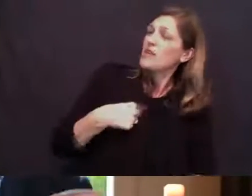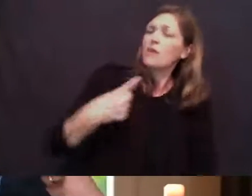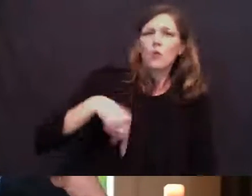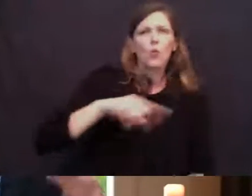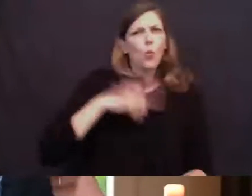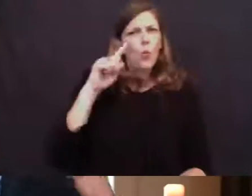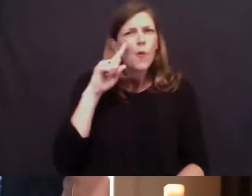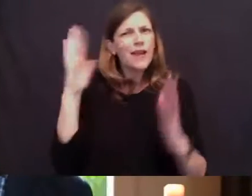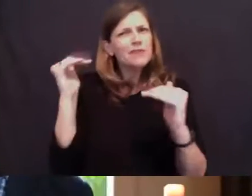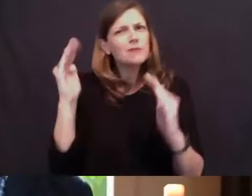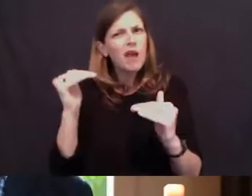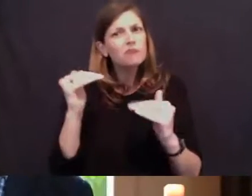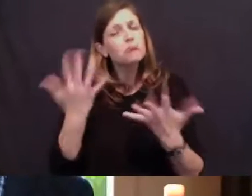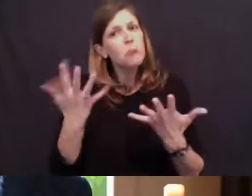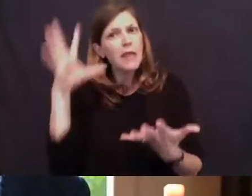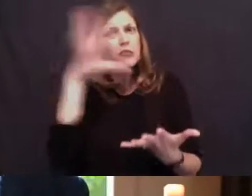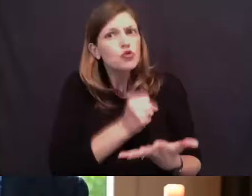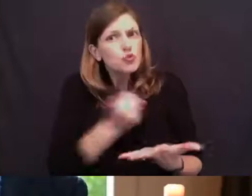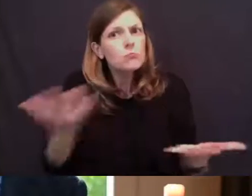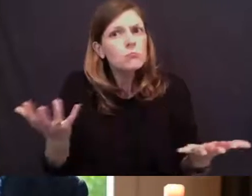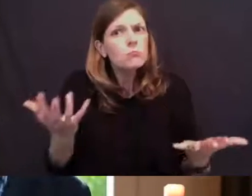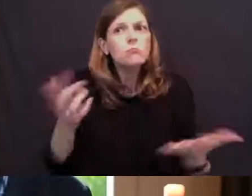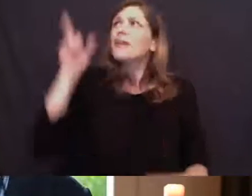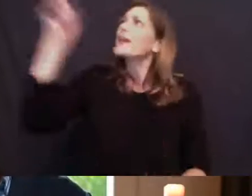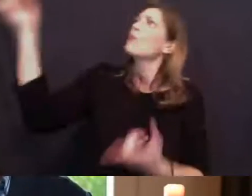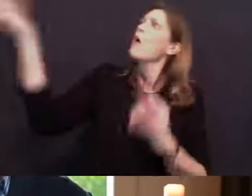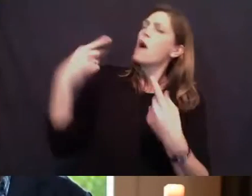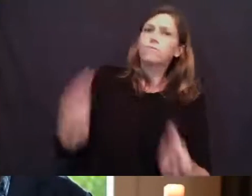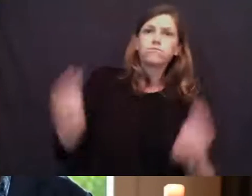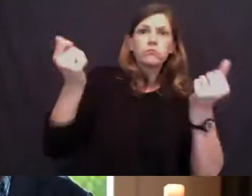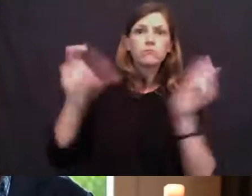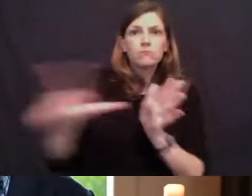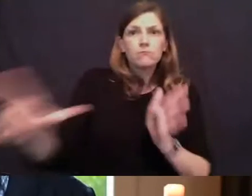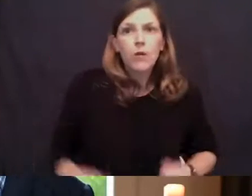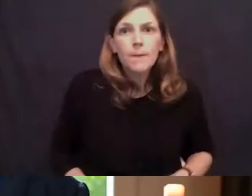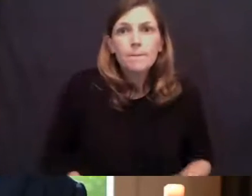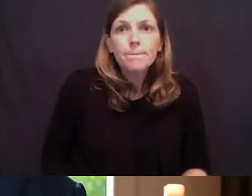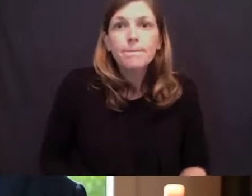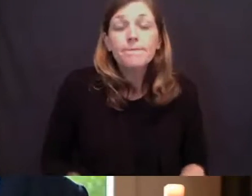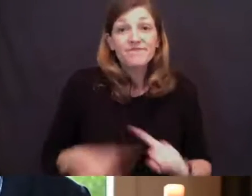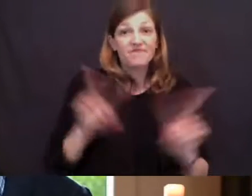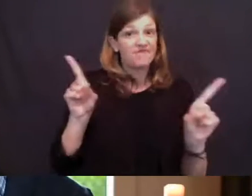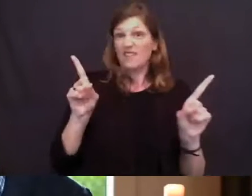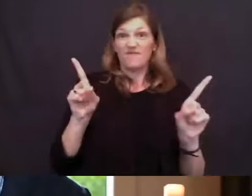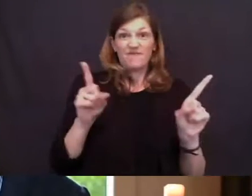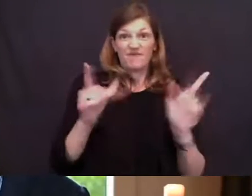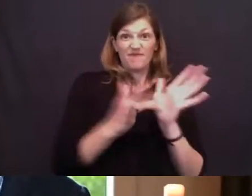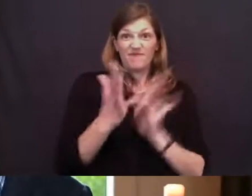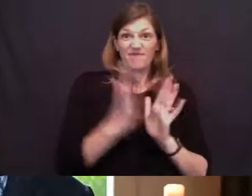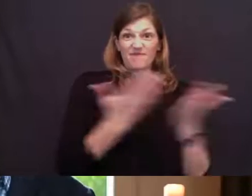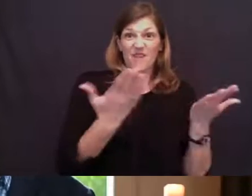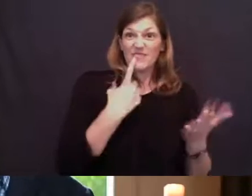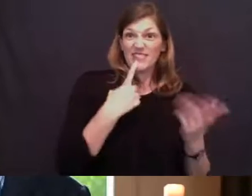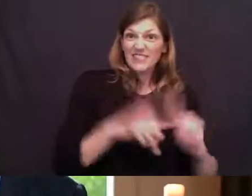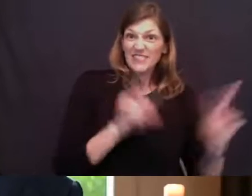expect and rightly assume that he would come immediately. But that's not what the text tells us. It tells us that